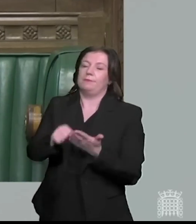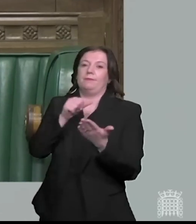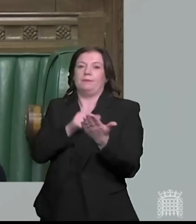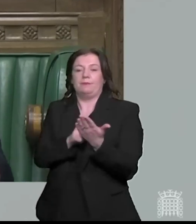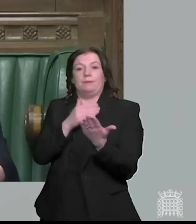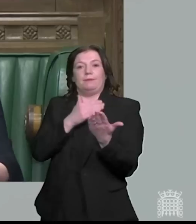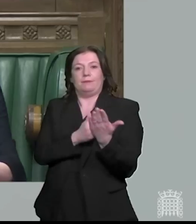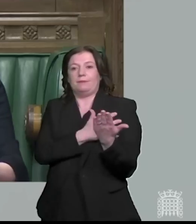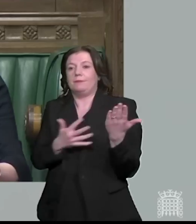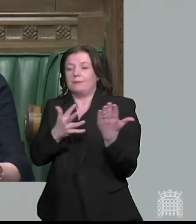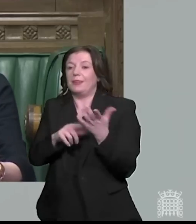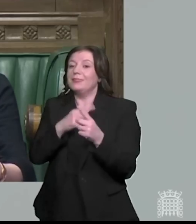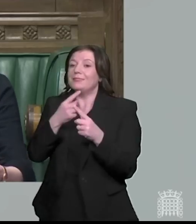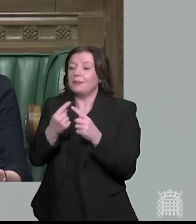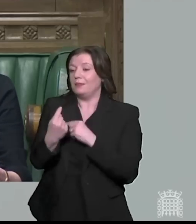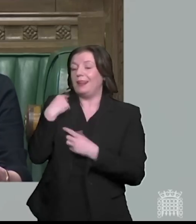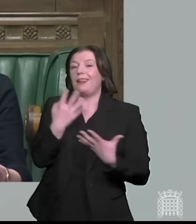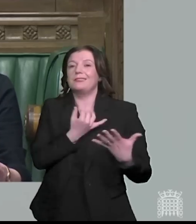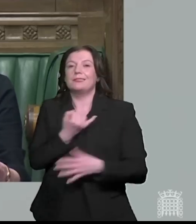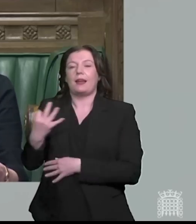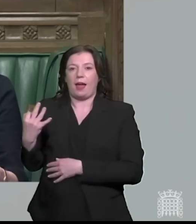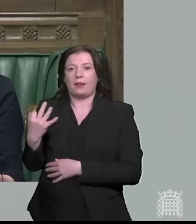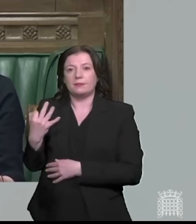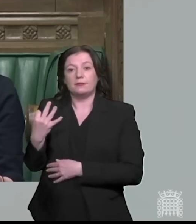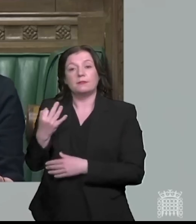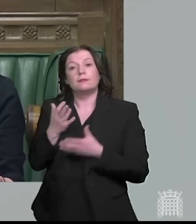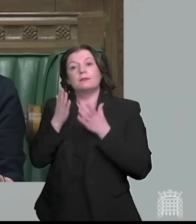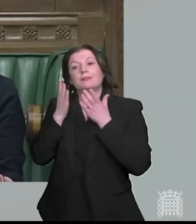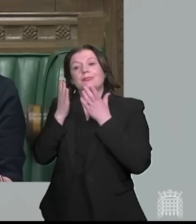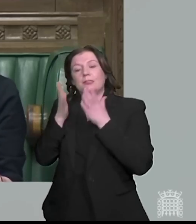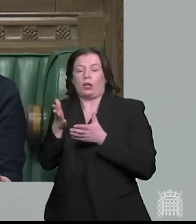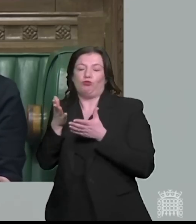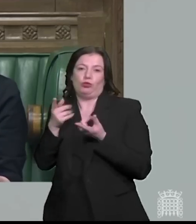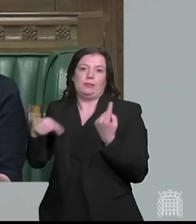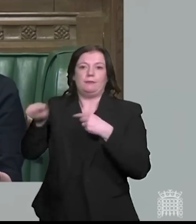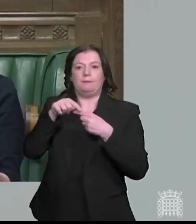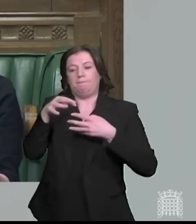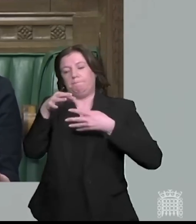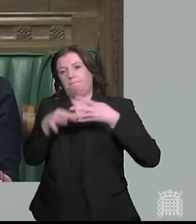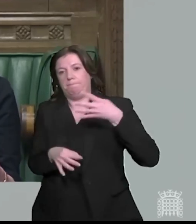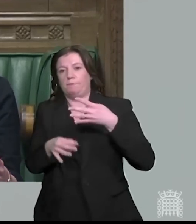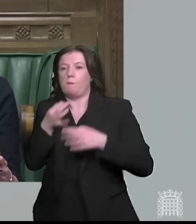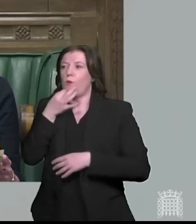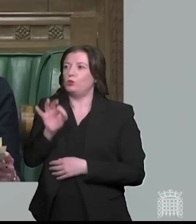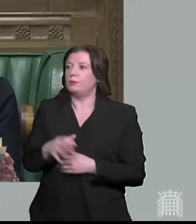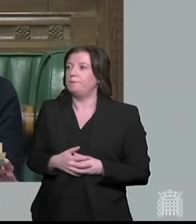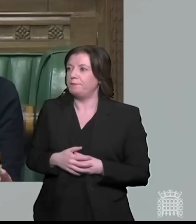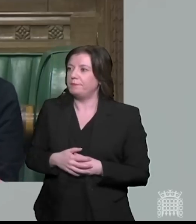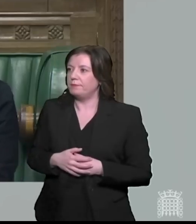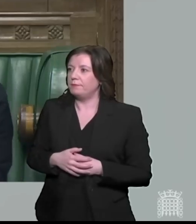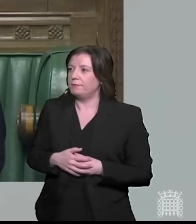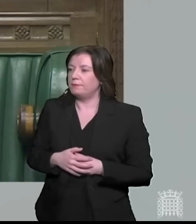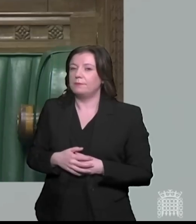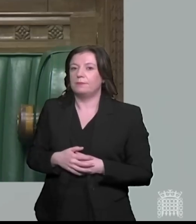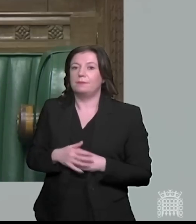of the Provisional Collection of Taxes Act 1968, provisional statutory effect shall be given to the following motions. A.